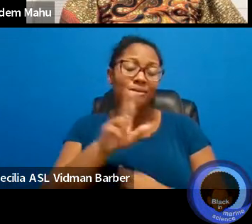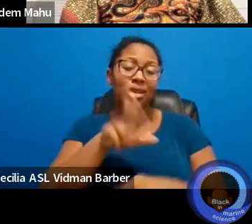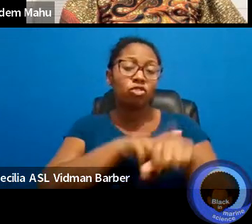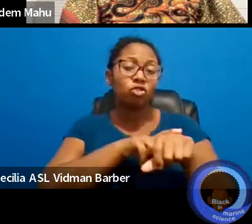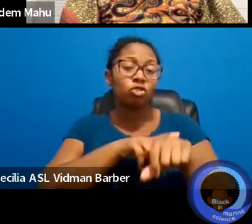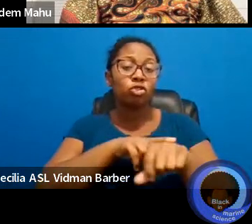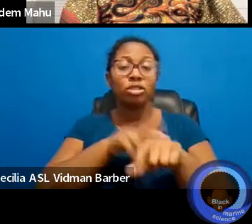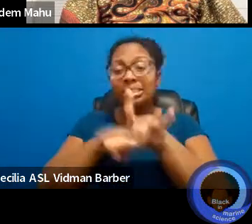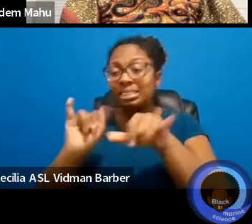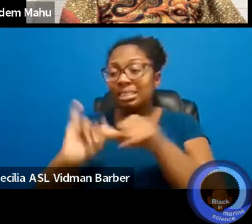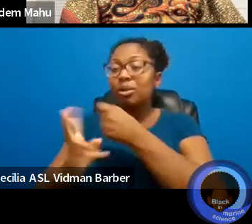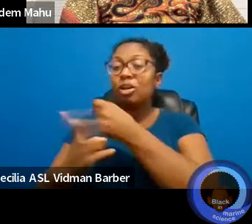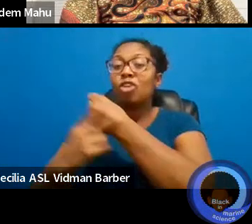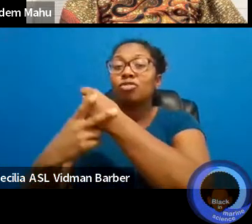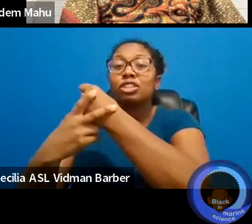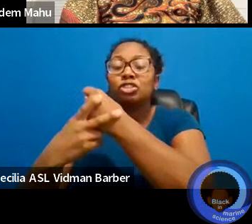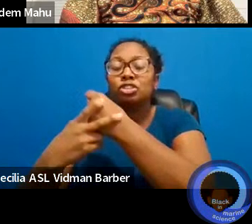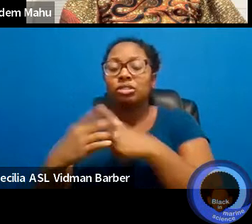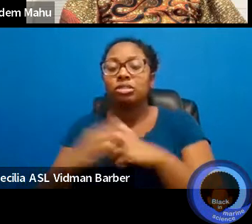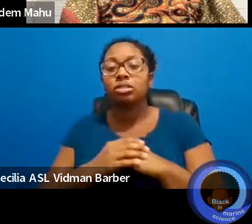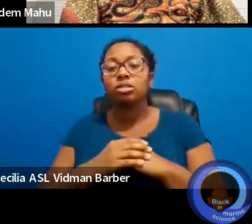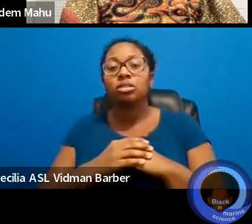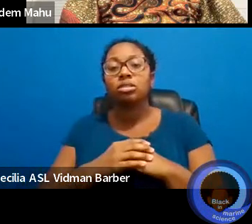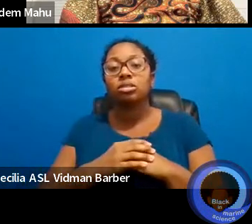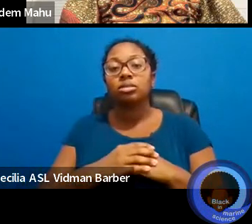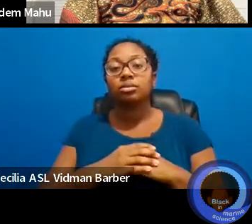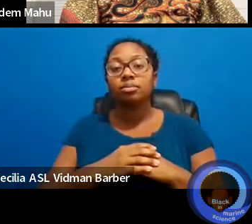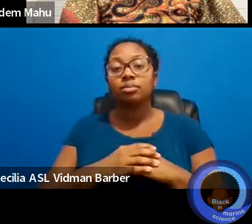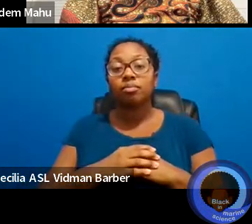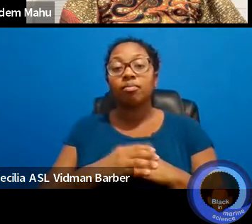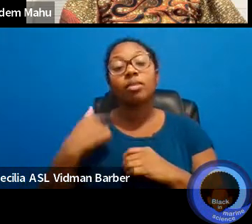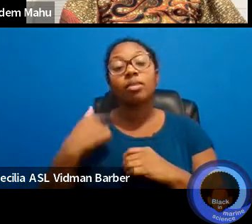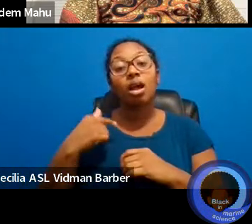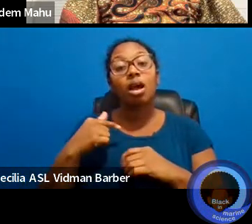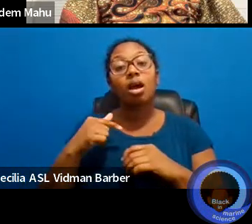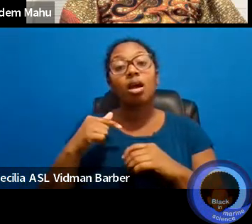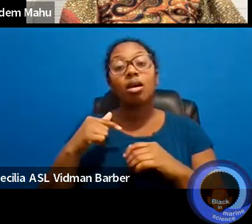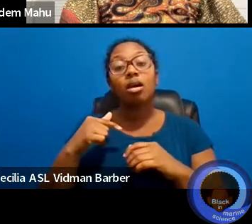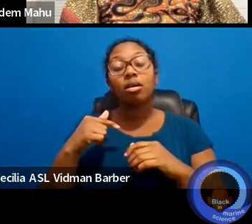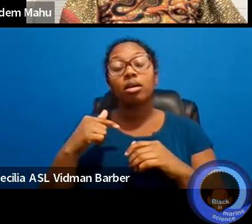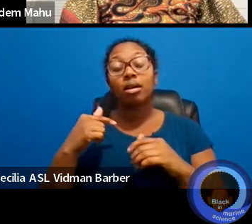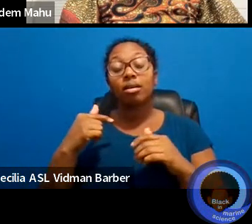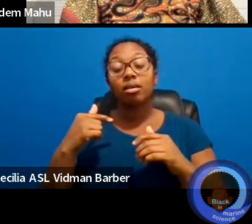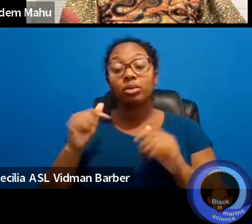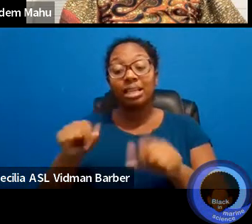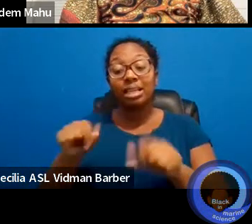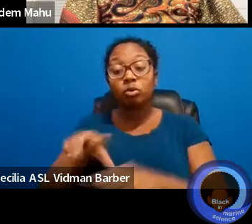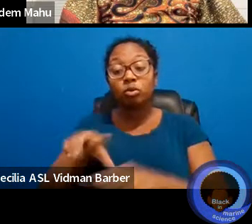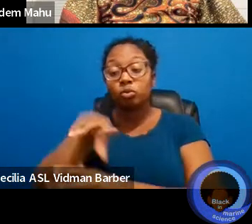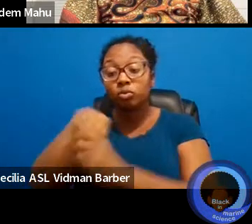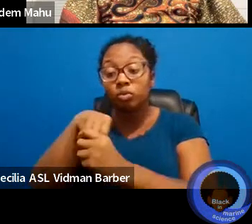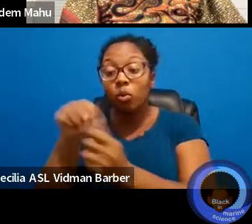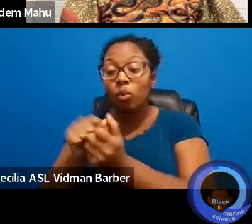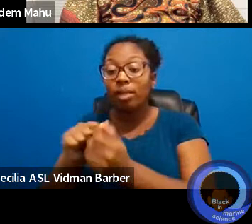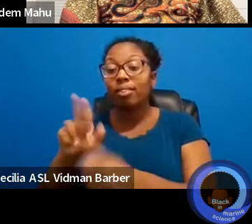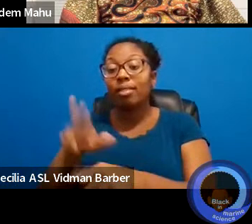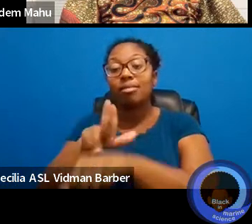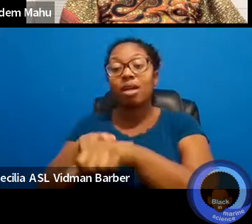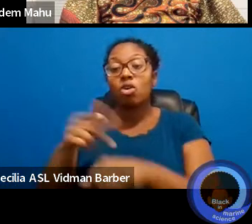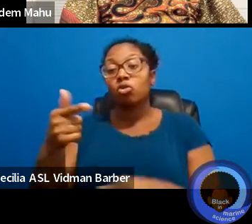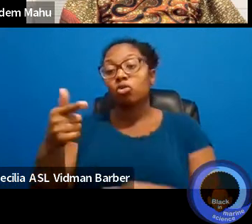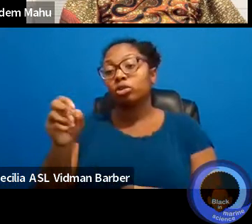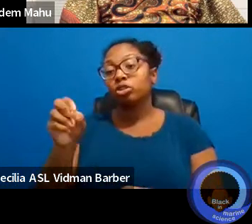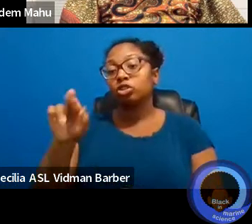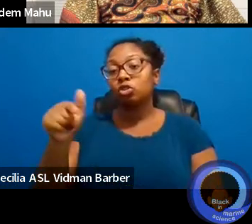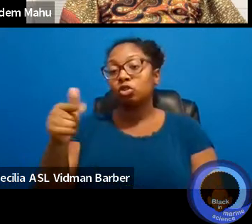So I had the opportunity to intern with the National Geographic and the Nature Conservancy in collaboration with Paragon 1